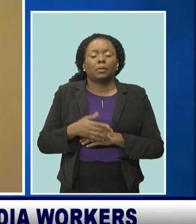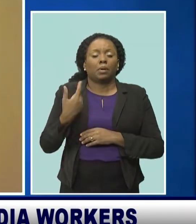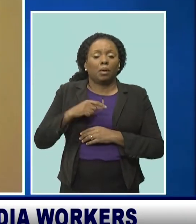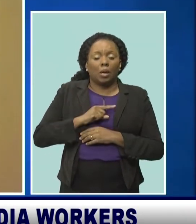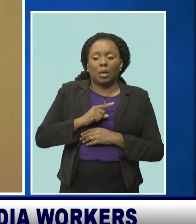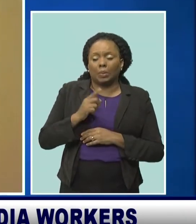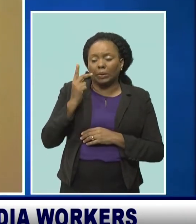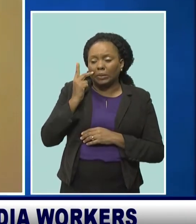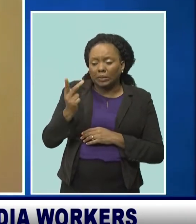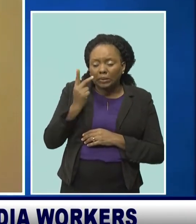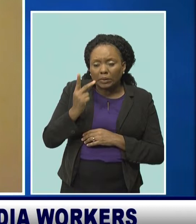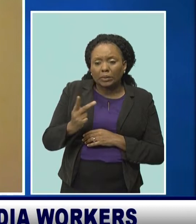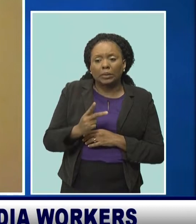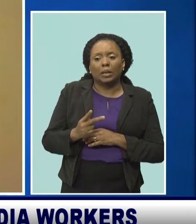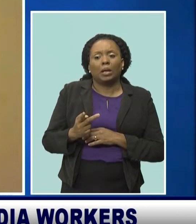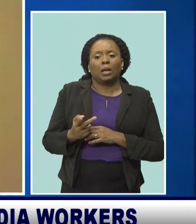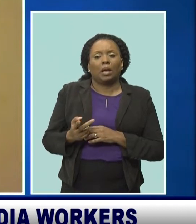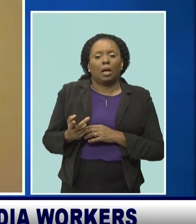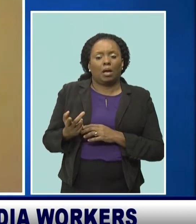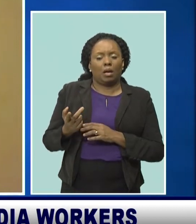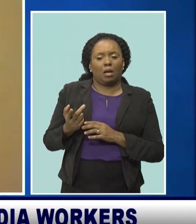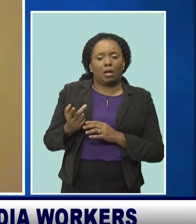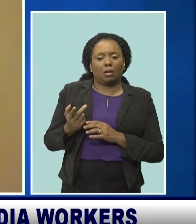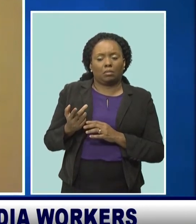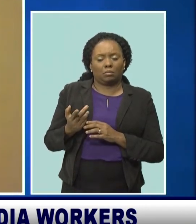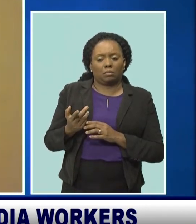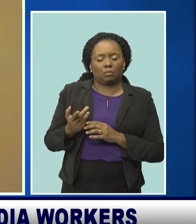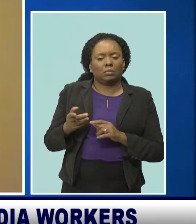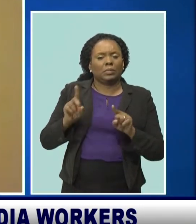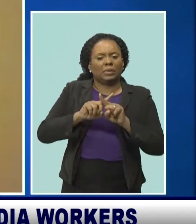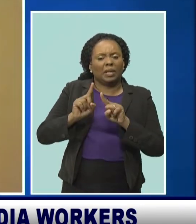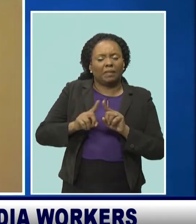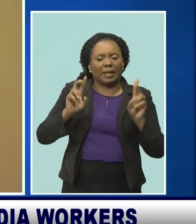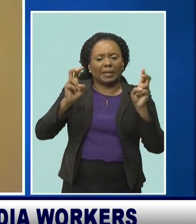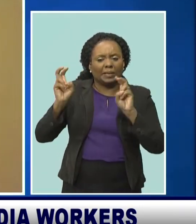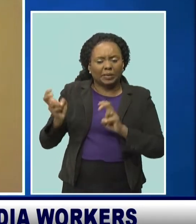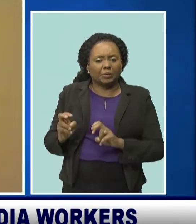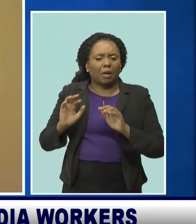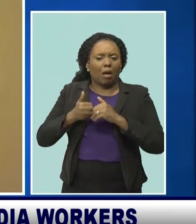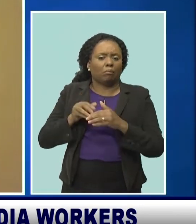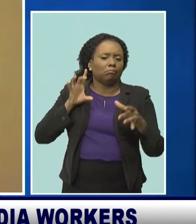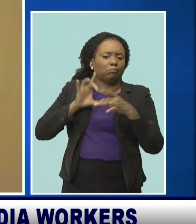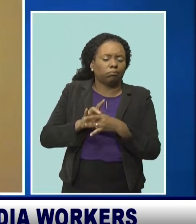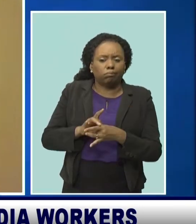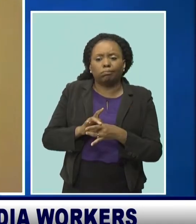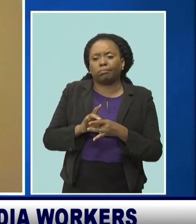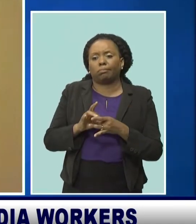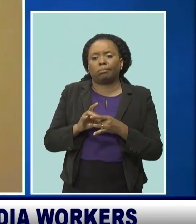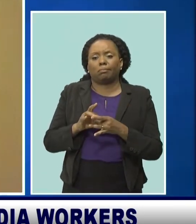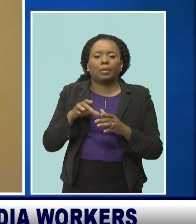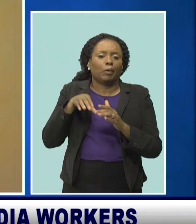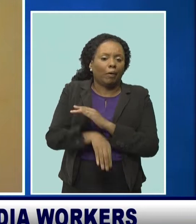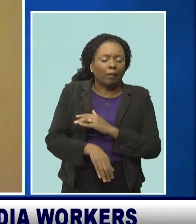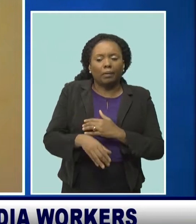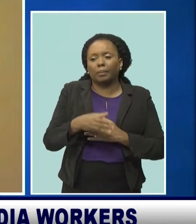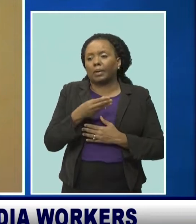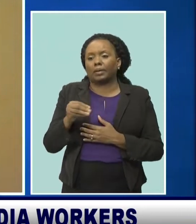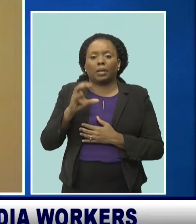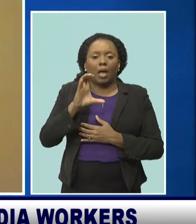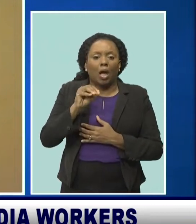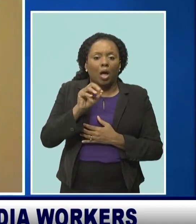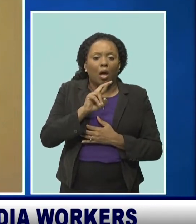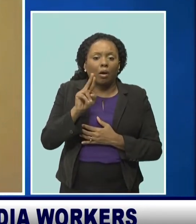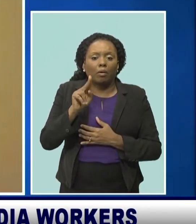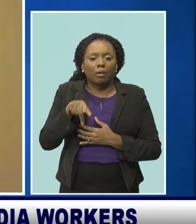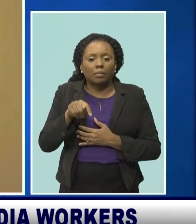exploring various issues with relation to corruption and how to go about covering